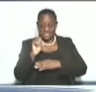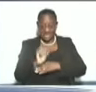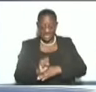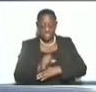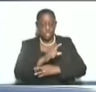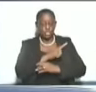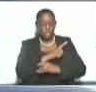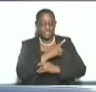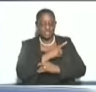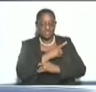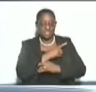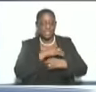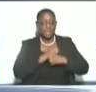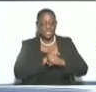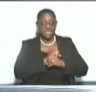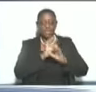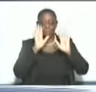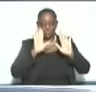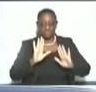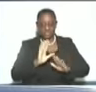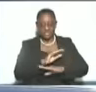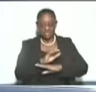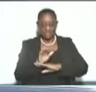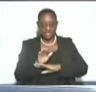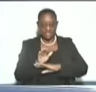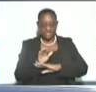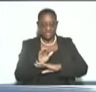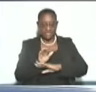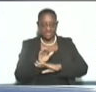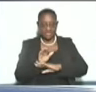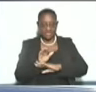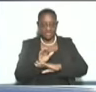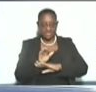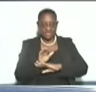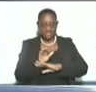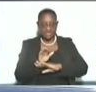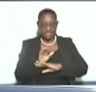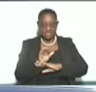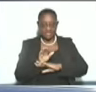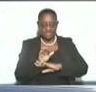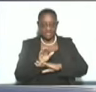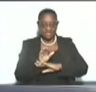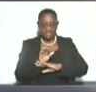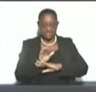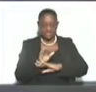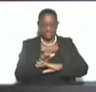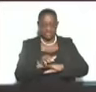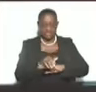LaDawn Davis. Make it a great evening, everyone.